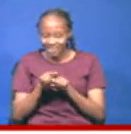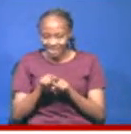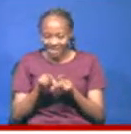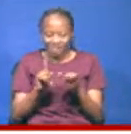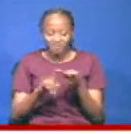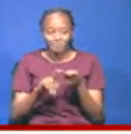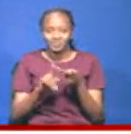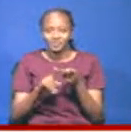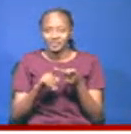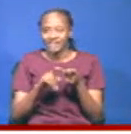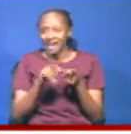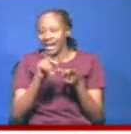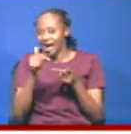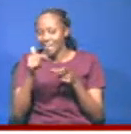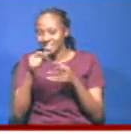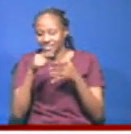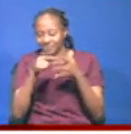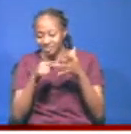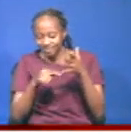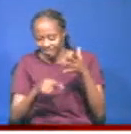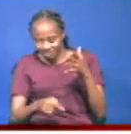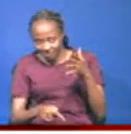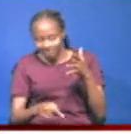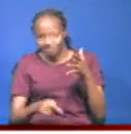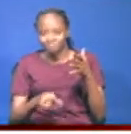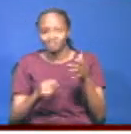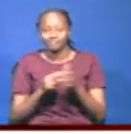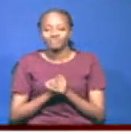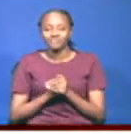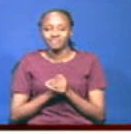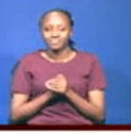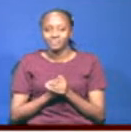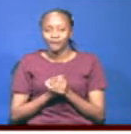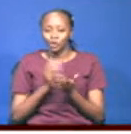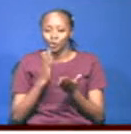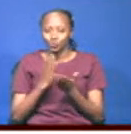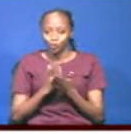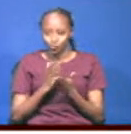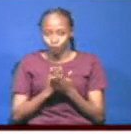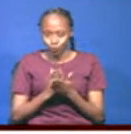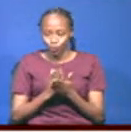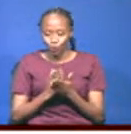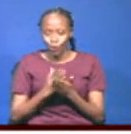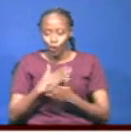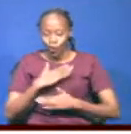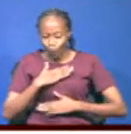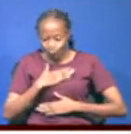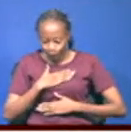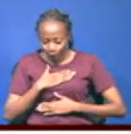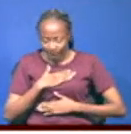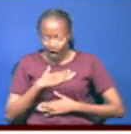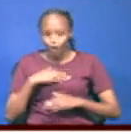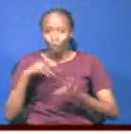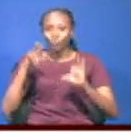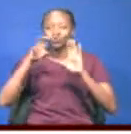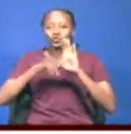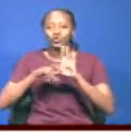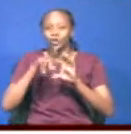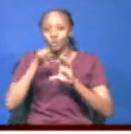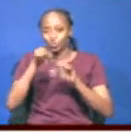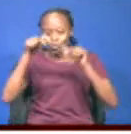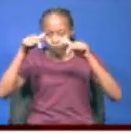Excellencies, dear colleagues and friends, it's an honor to join you today for this